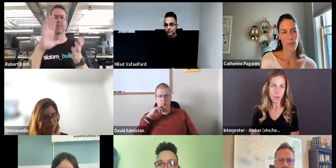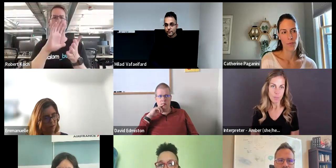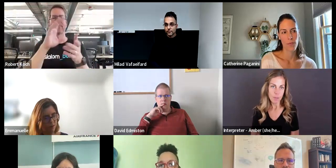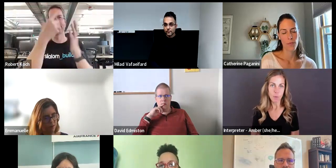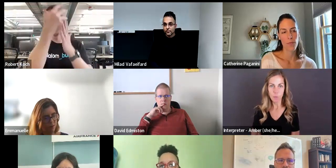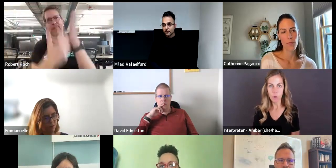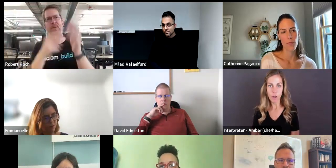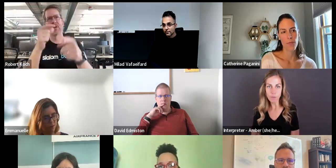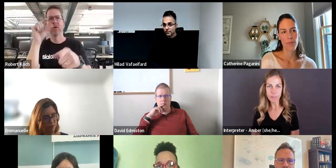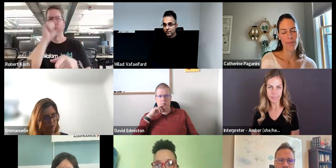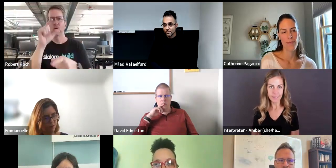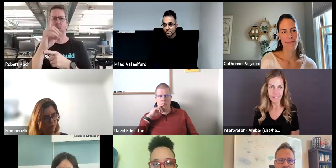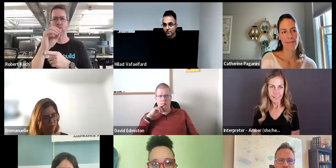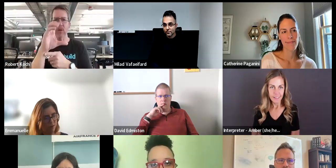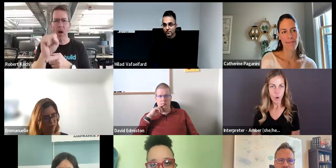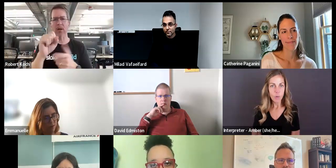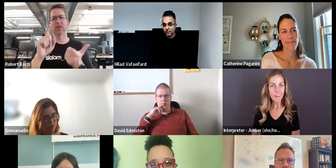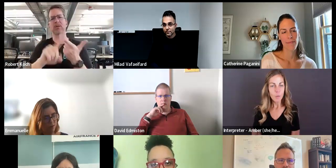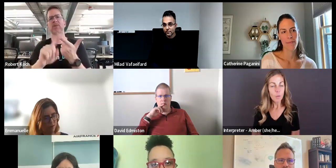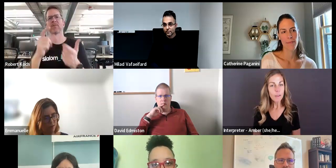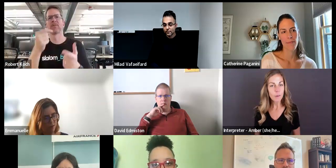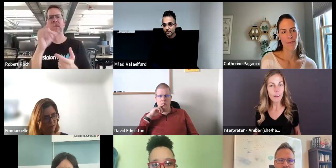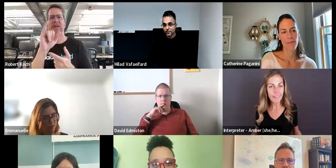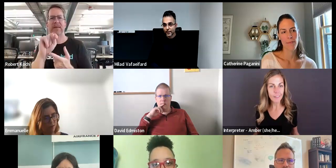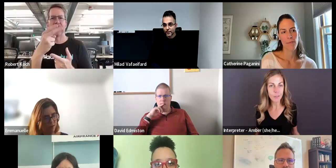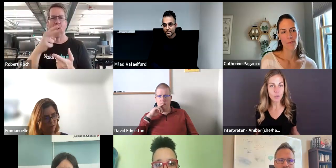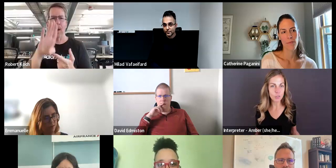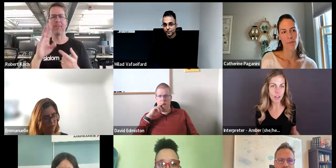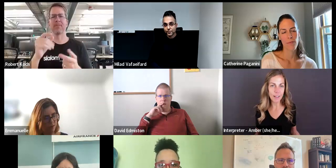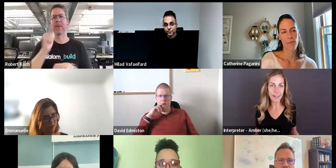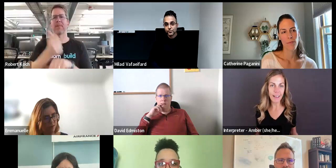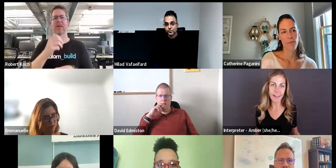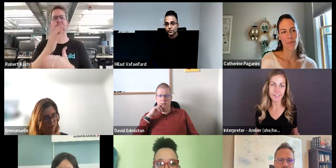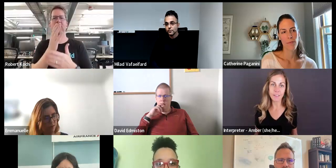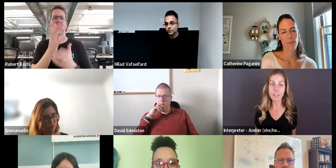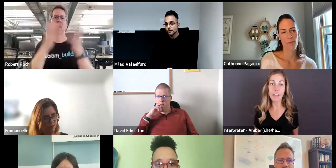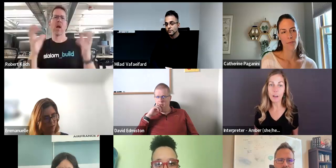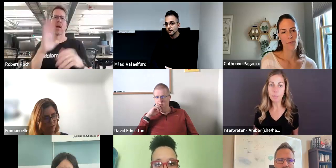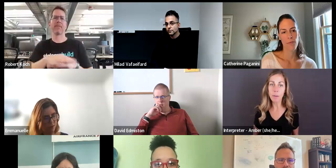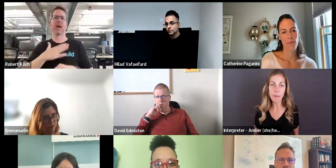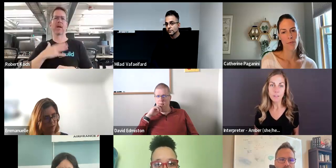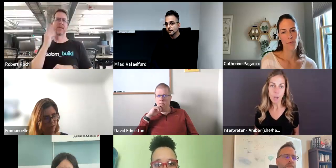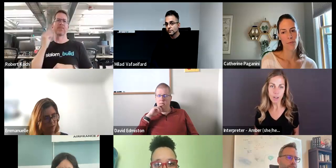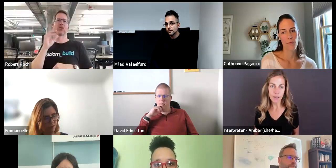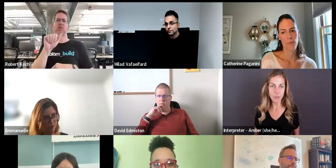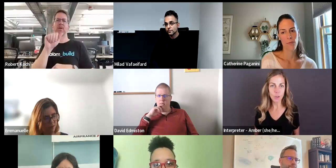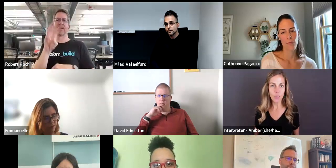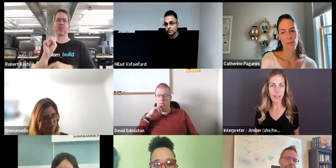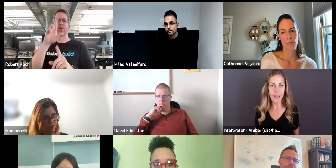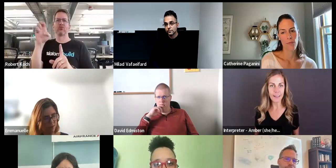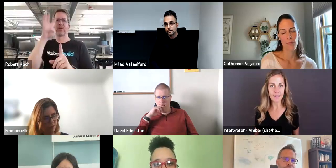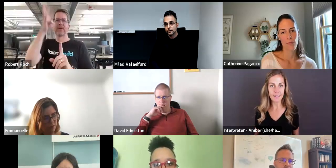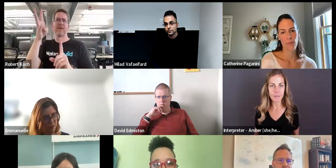hearing people for conferences. You know, we created this Google Doc and the GitHub Doc